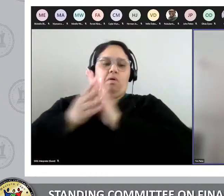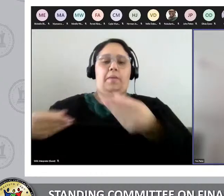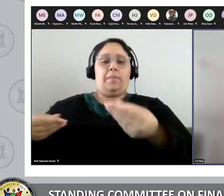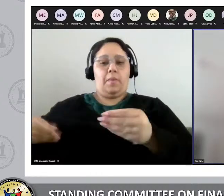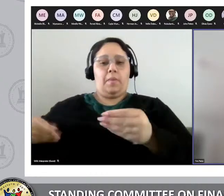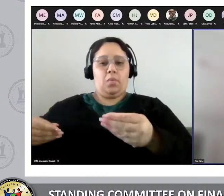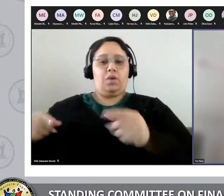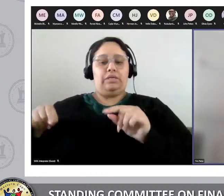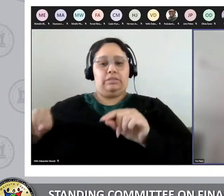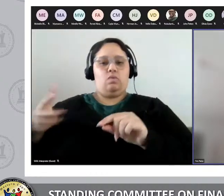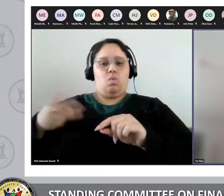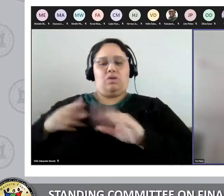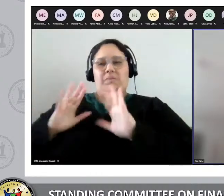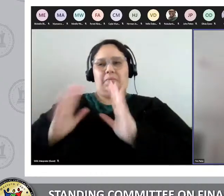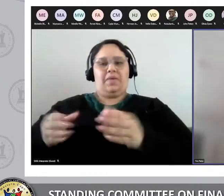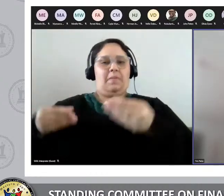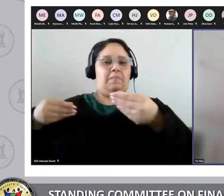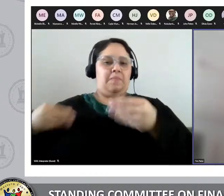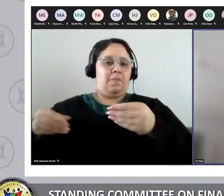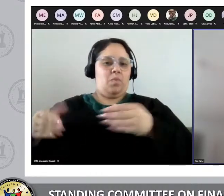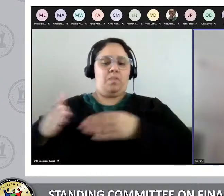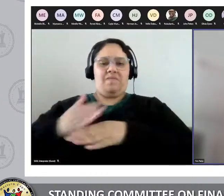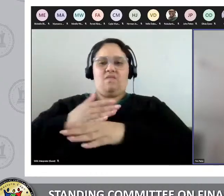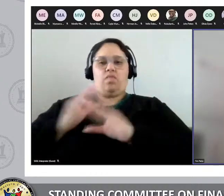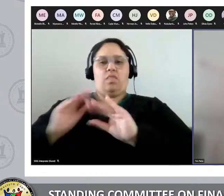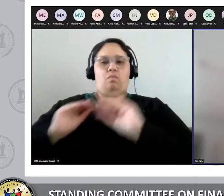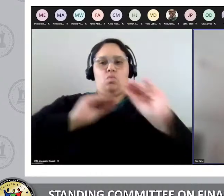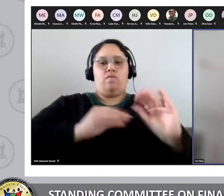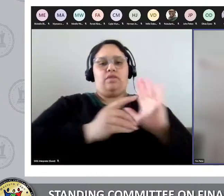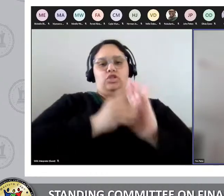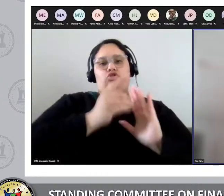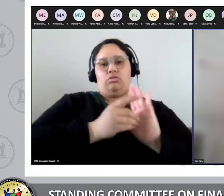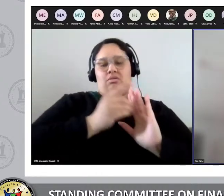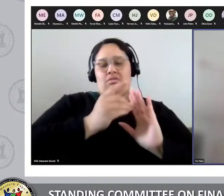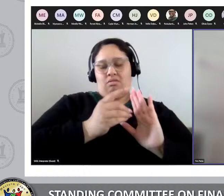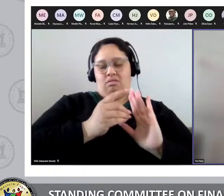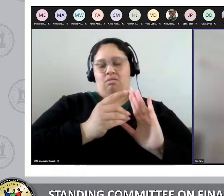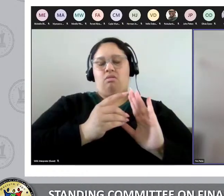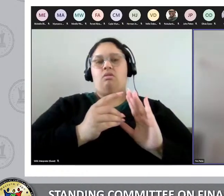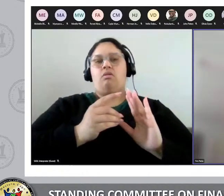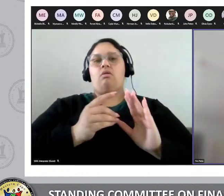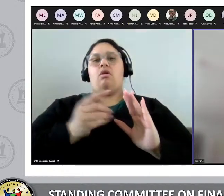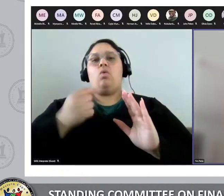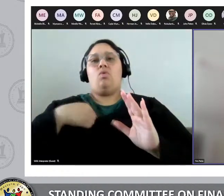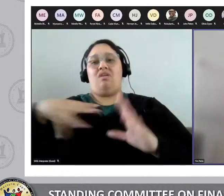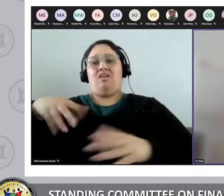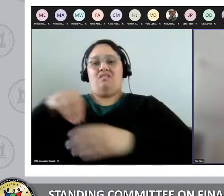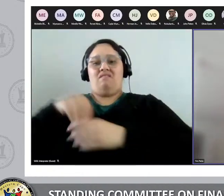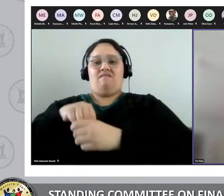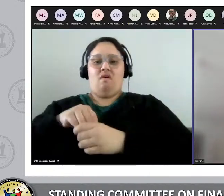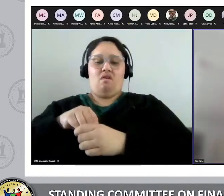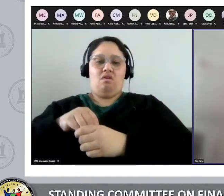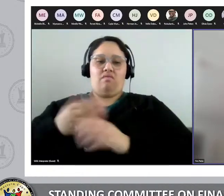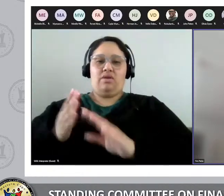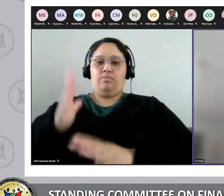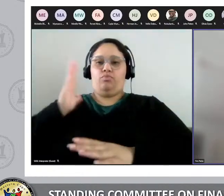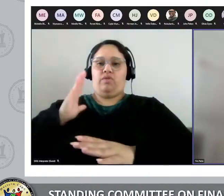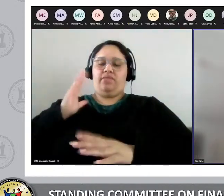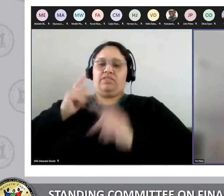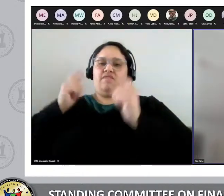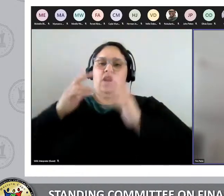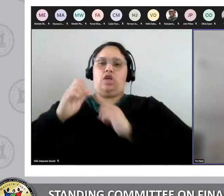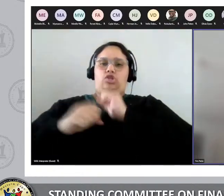and it literally was paperwork before they digitized the system. We were involved with them in the previous financial